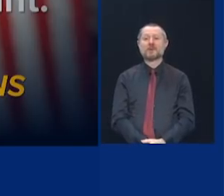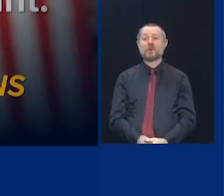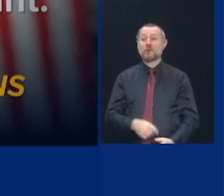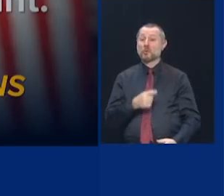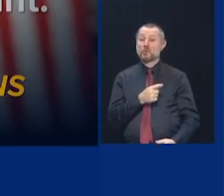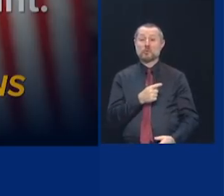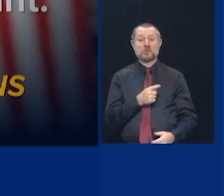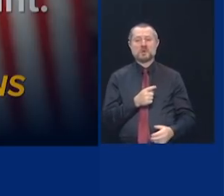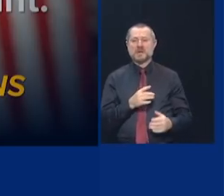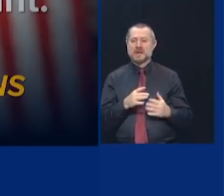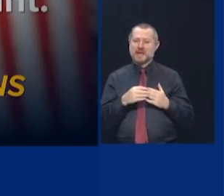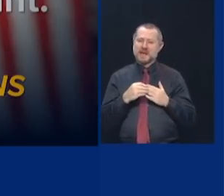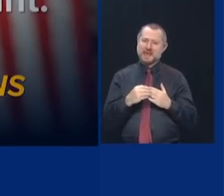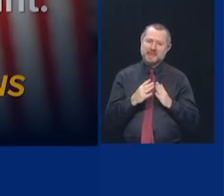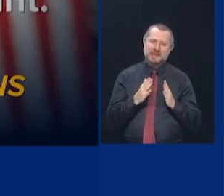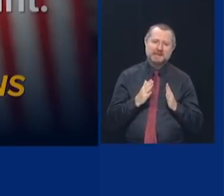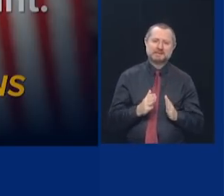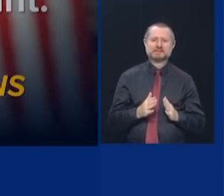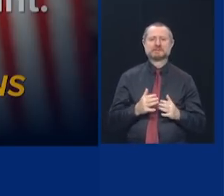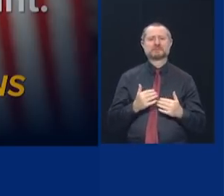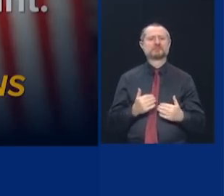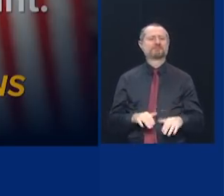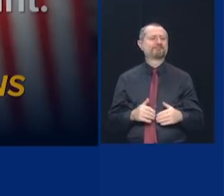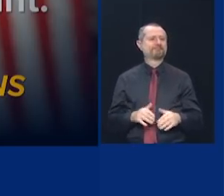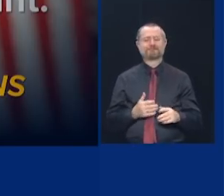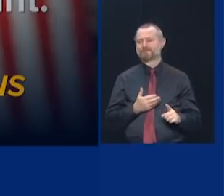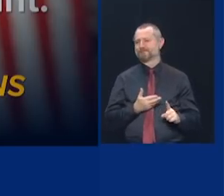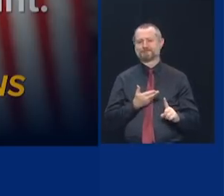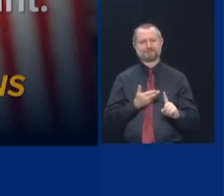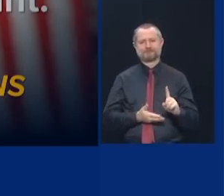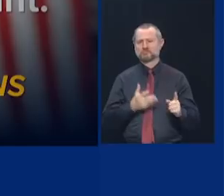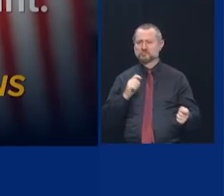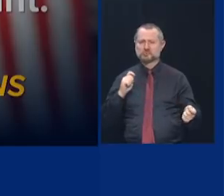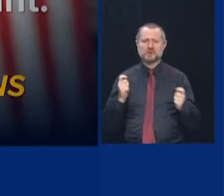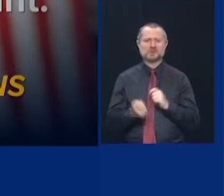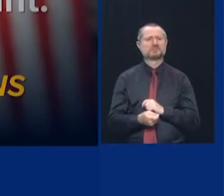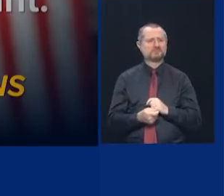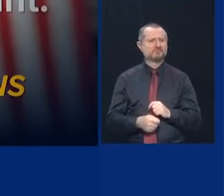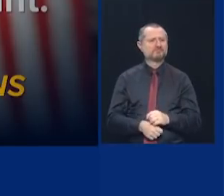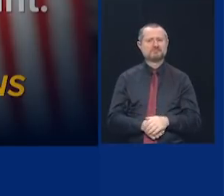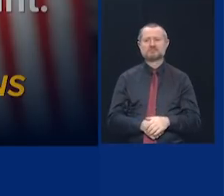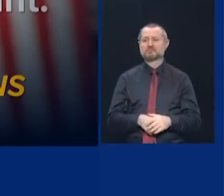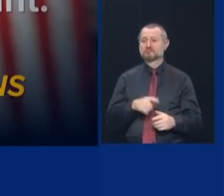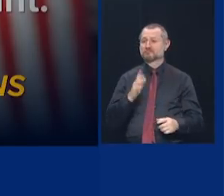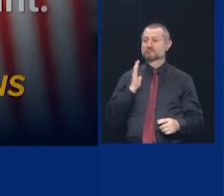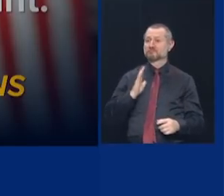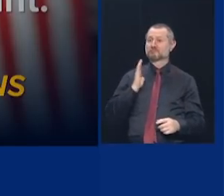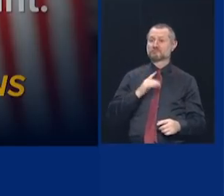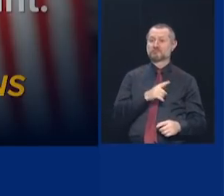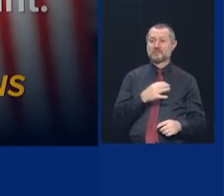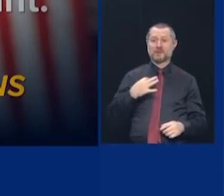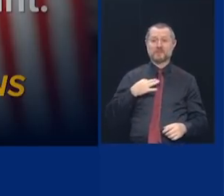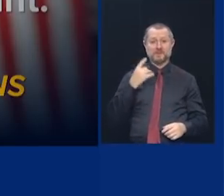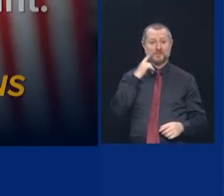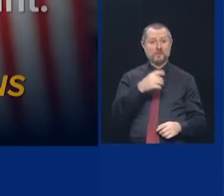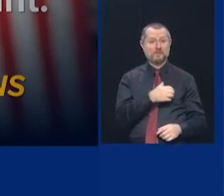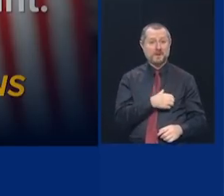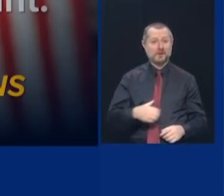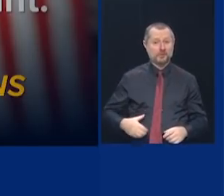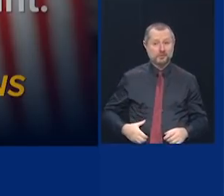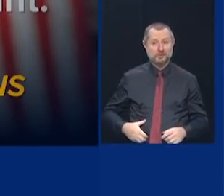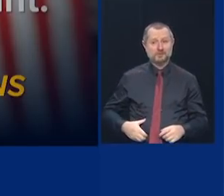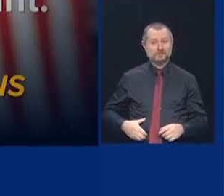pioneers and groundbreakers. When he ran for mayor, you know, this was